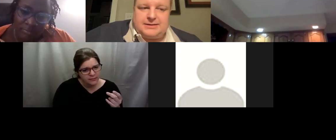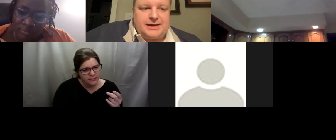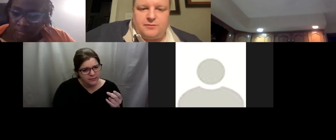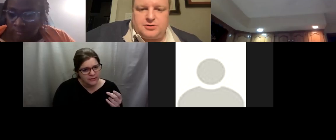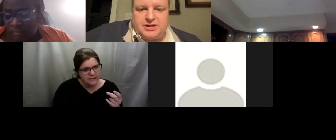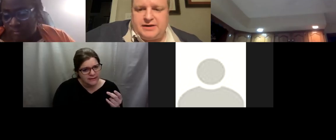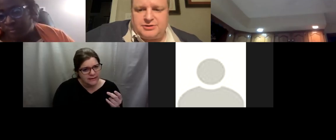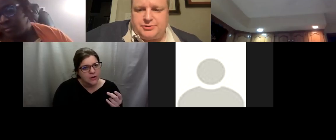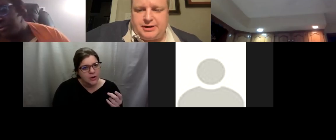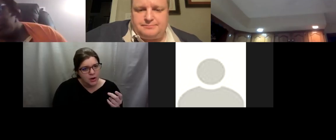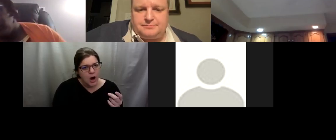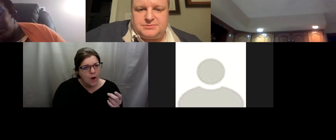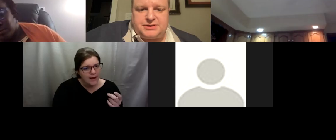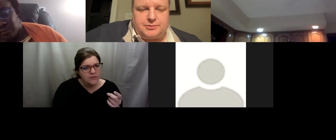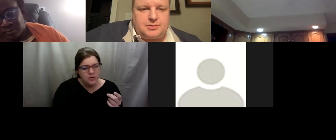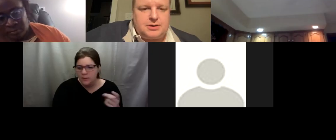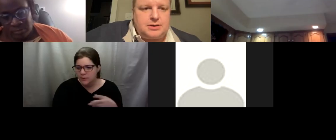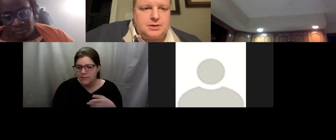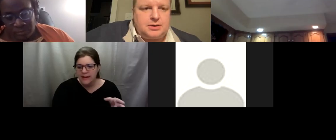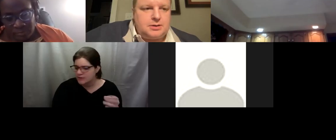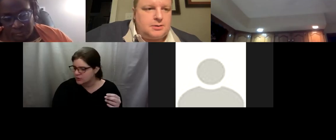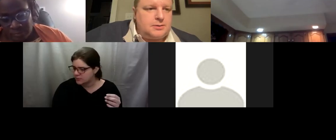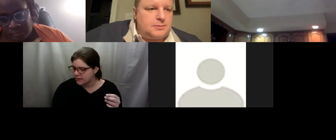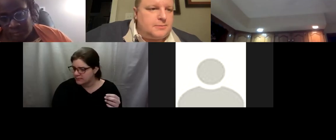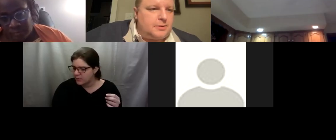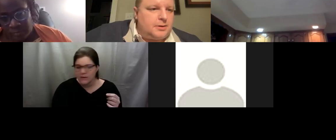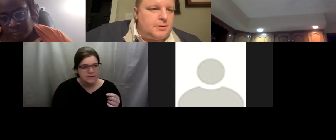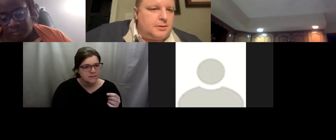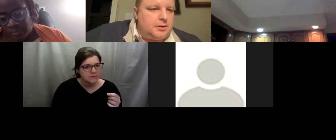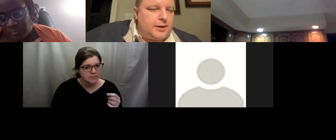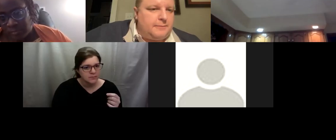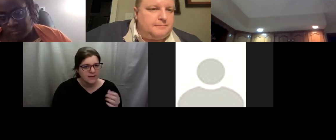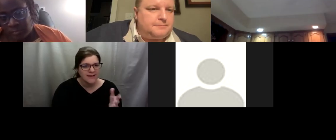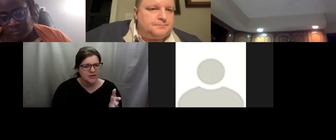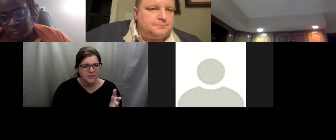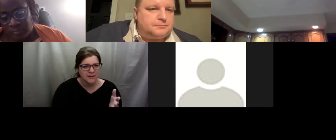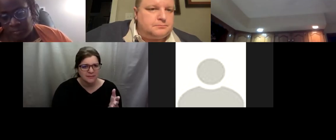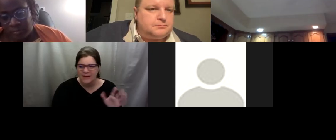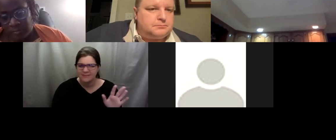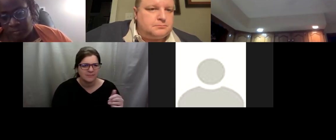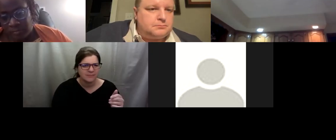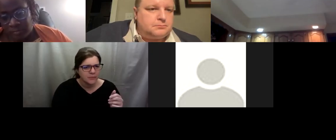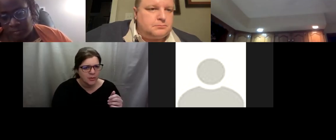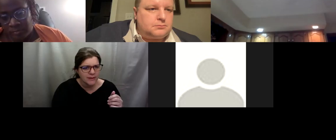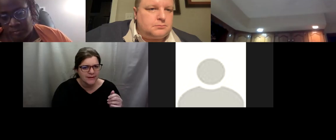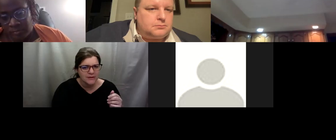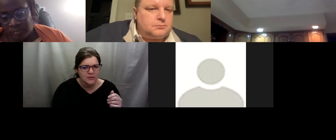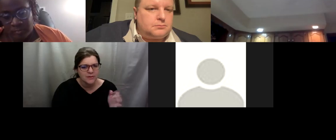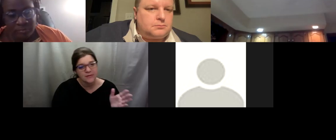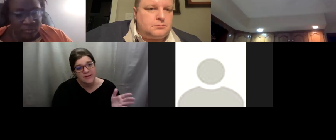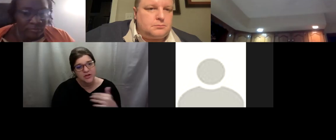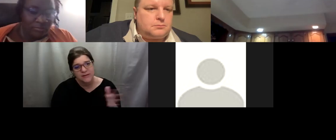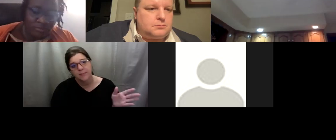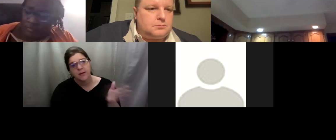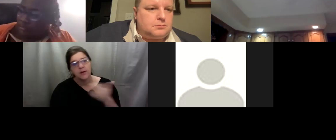arrive? They never showed up. Okay, sure. Put me in Helen's group then. That works. Okay. Unless you want me to, throw me in Helen's group.